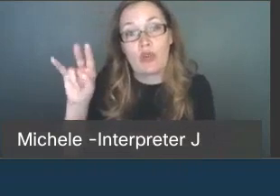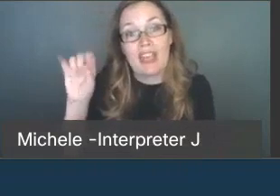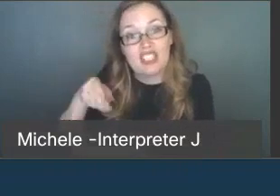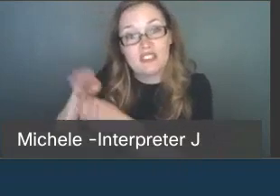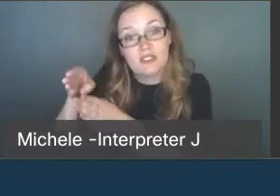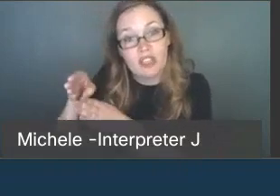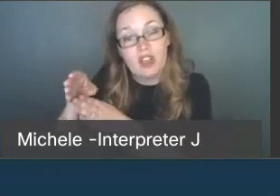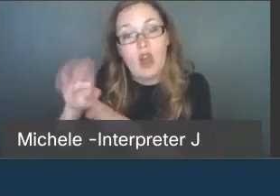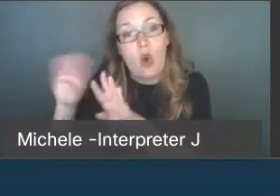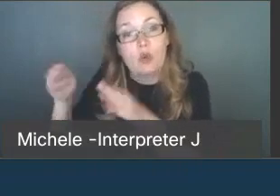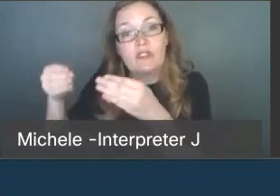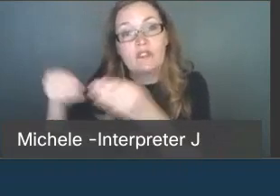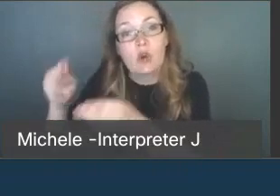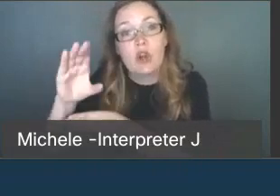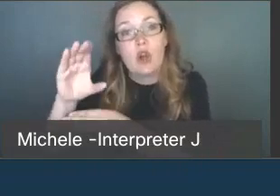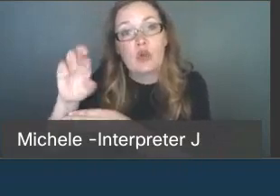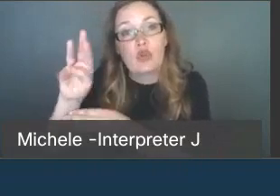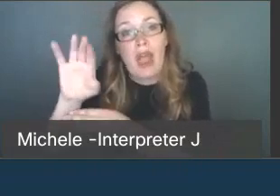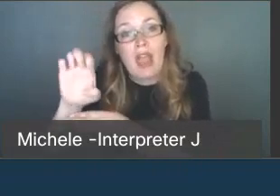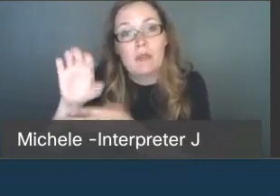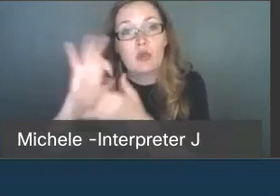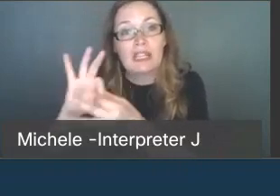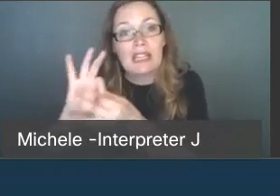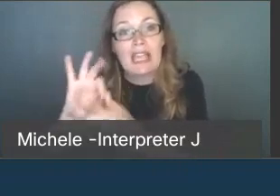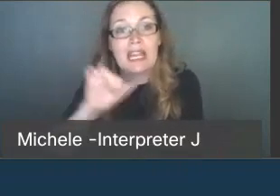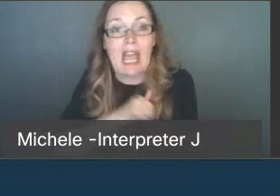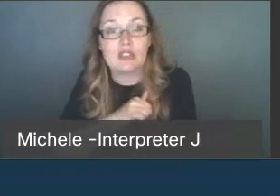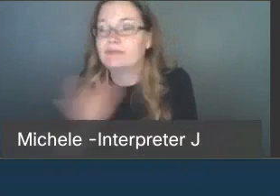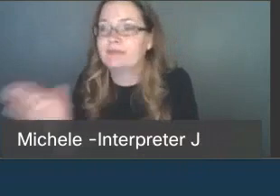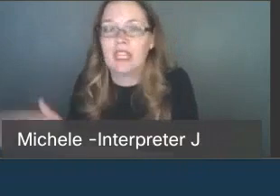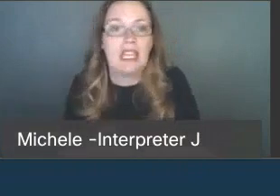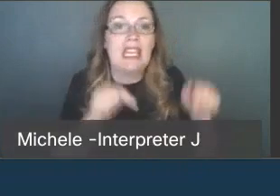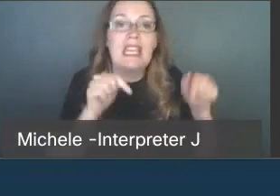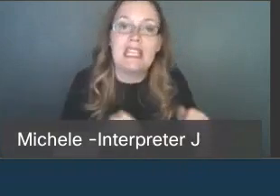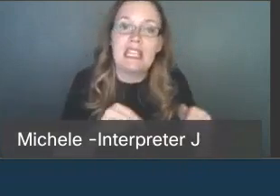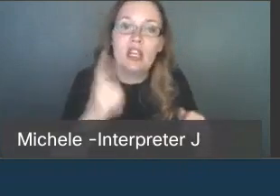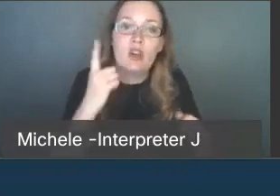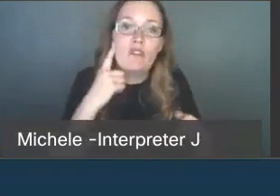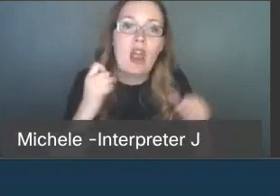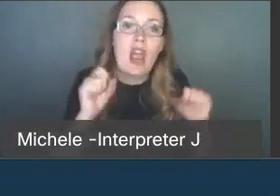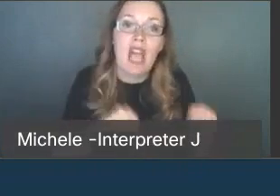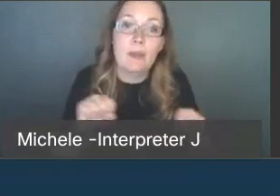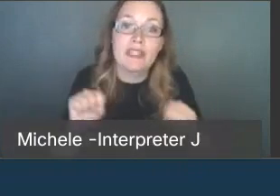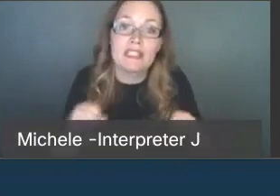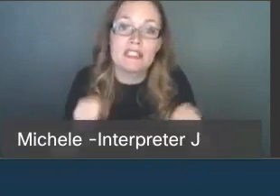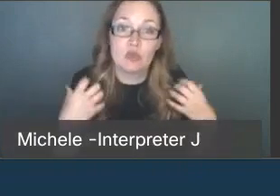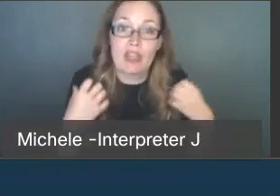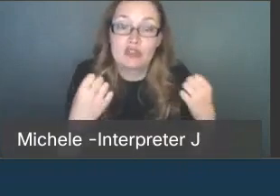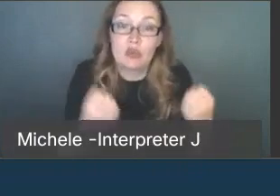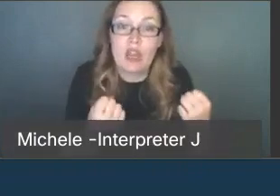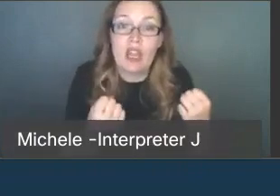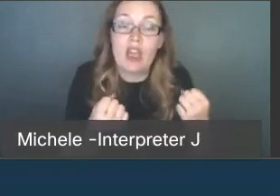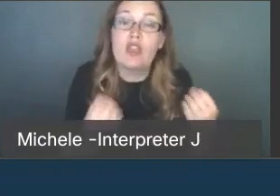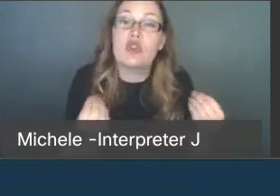on criminogenic, crime-related attitudes, in this context of competency restoration, there is added value of